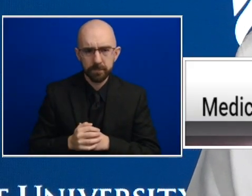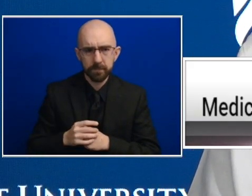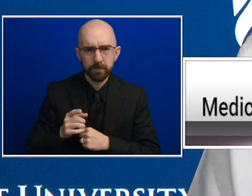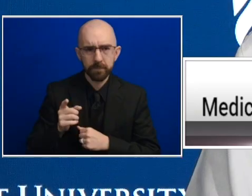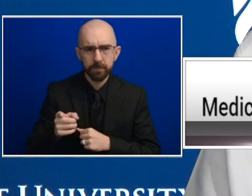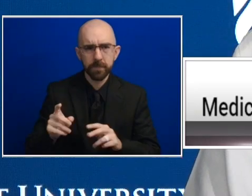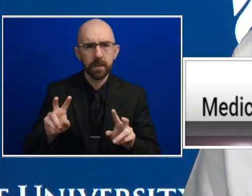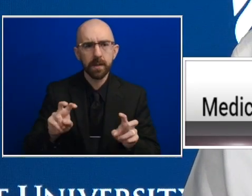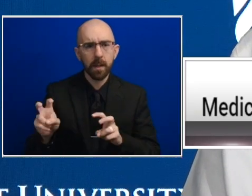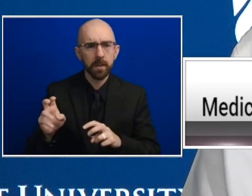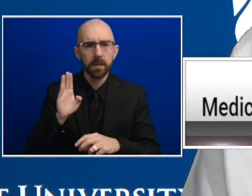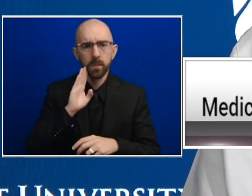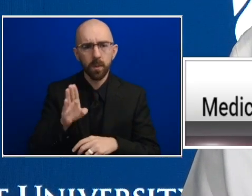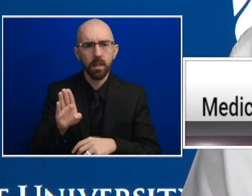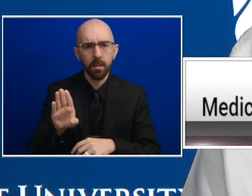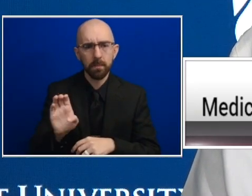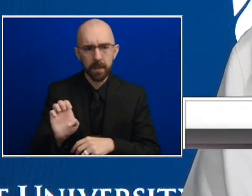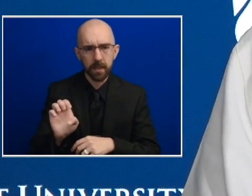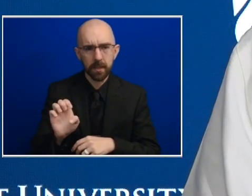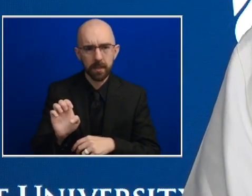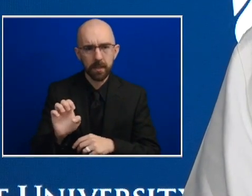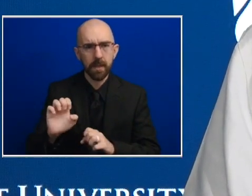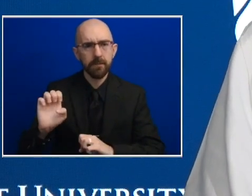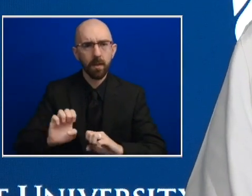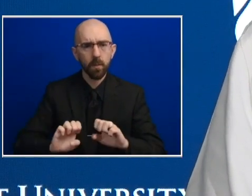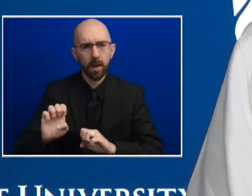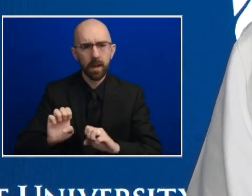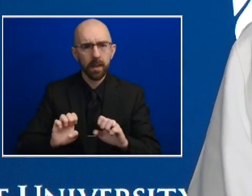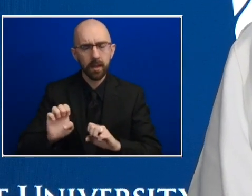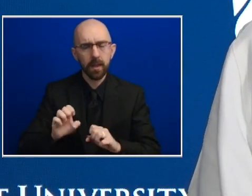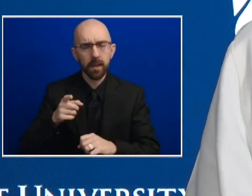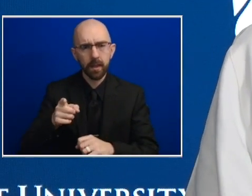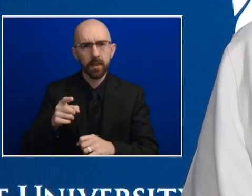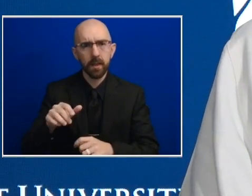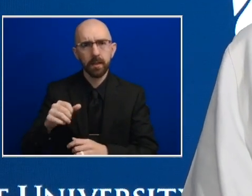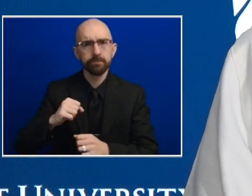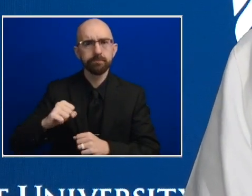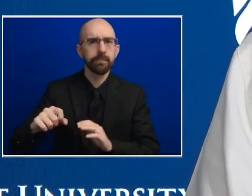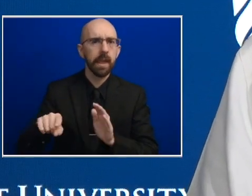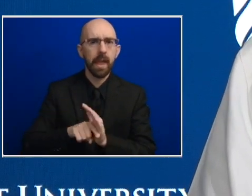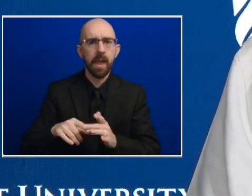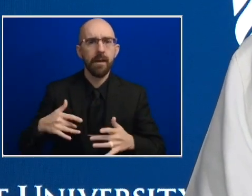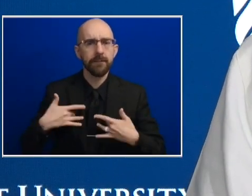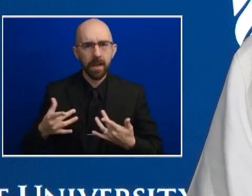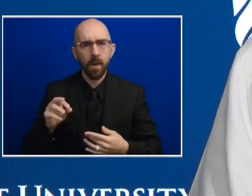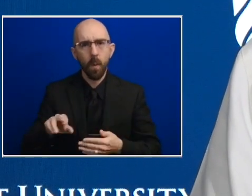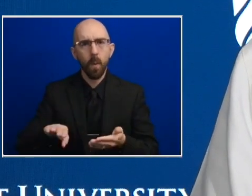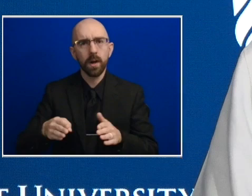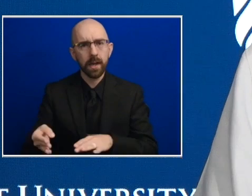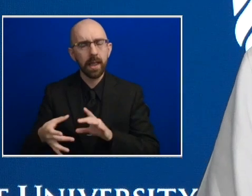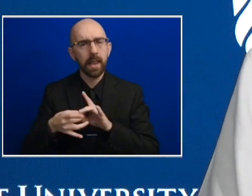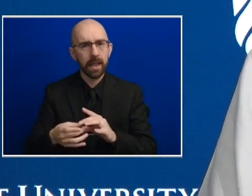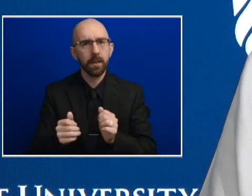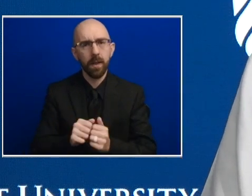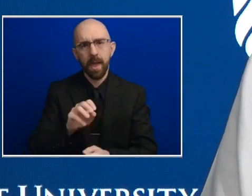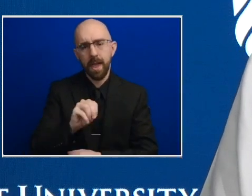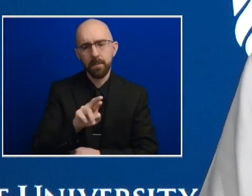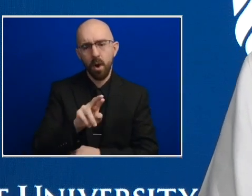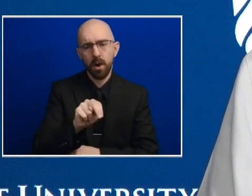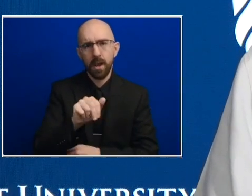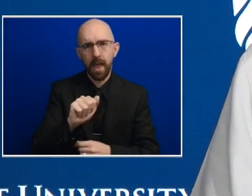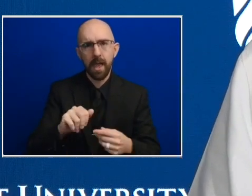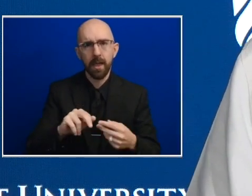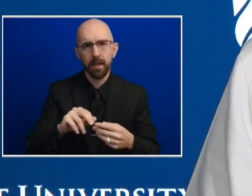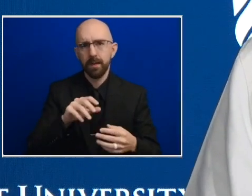is going to be evaluating adverse events or deaths linked with the mRNA vaccines, particularly the